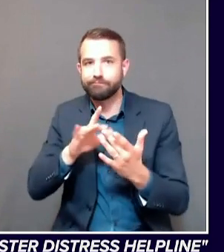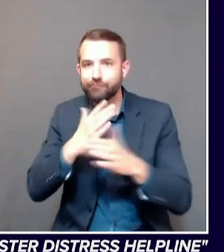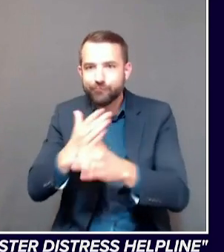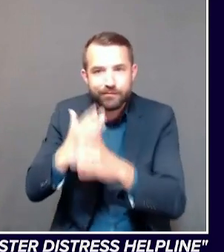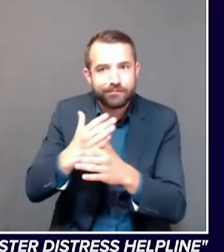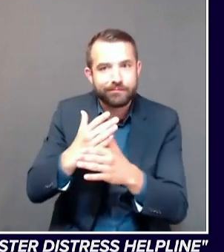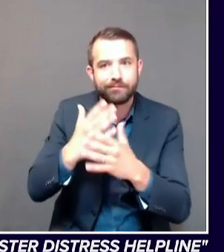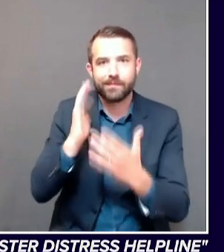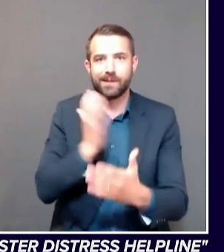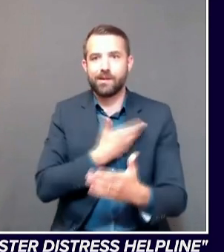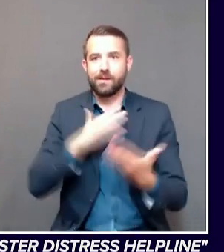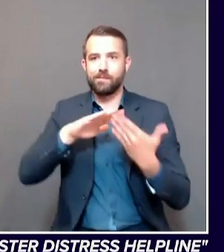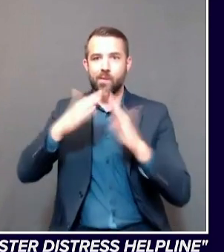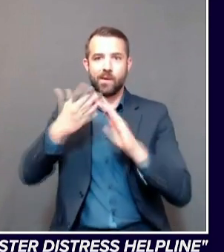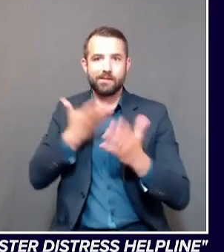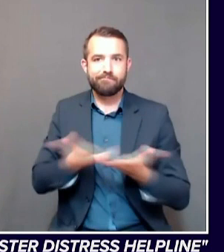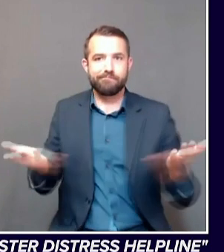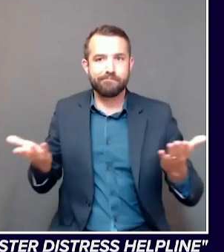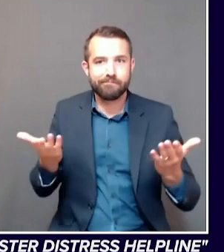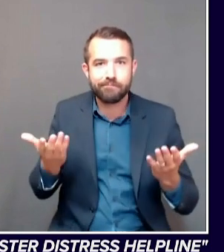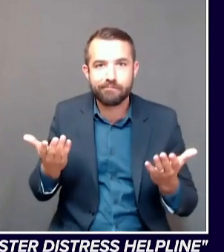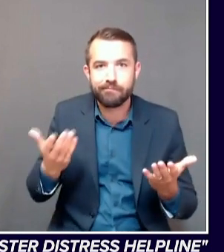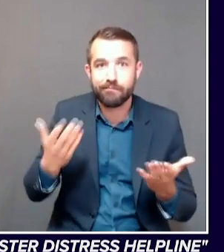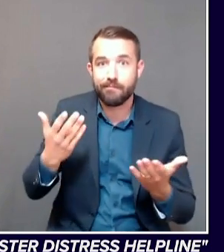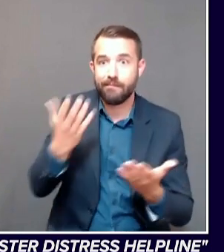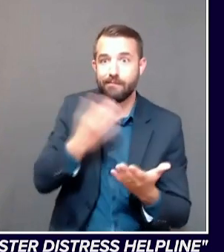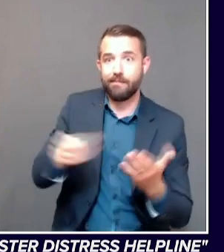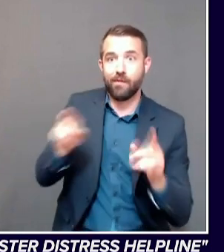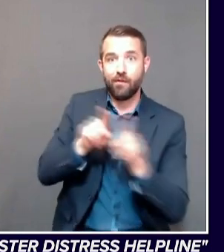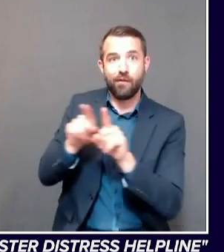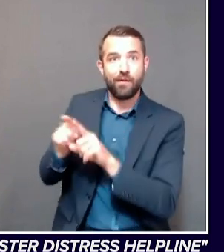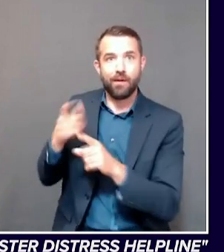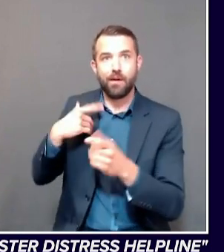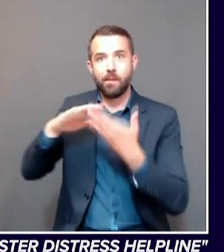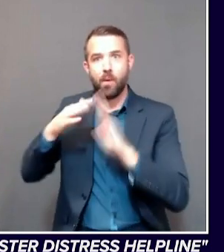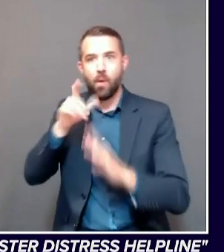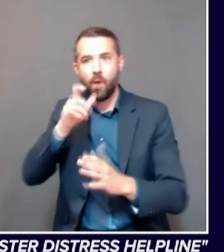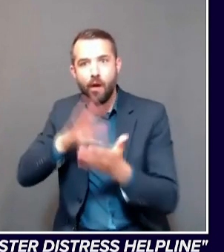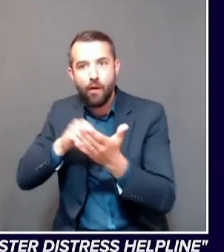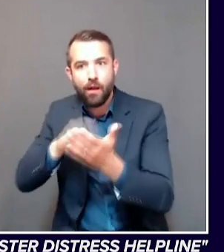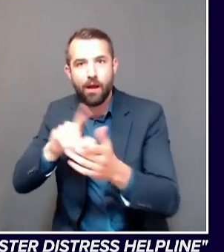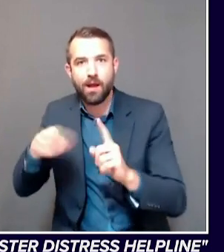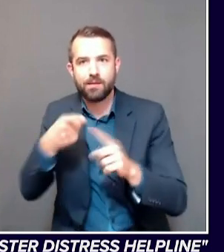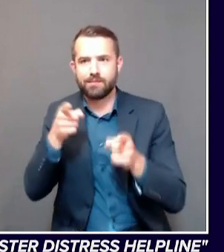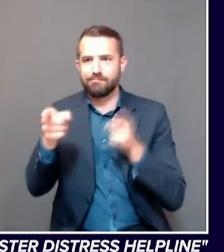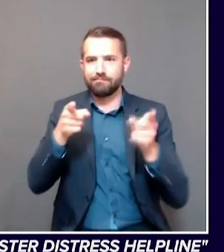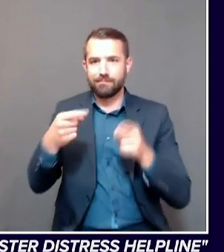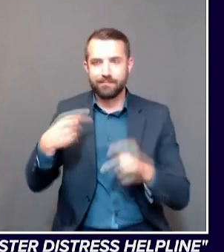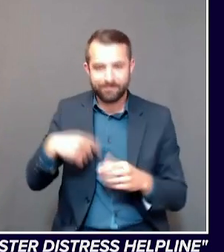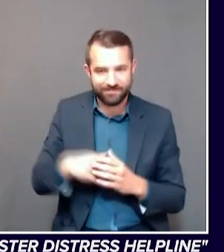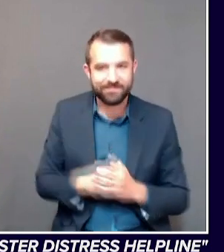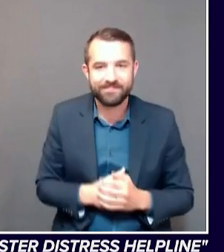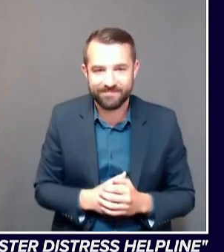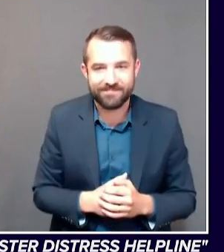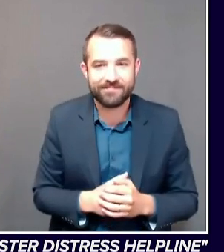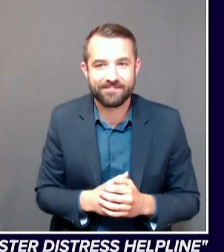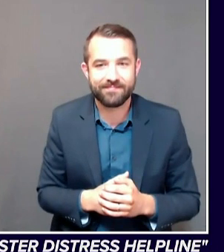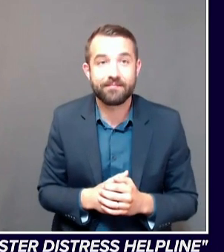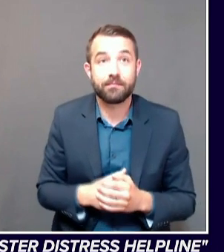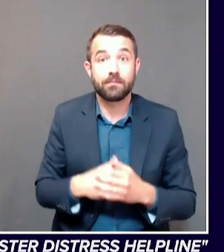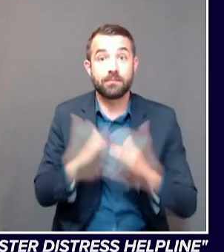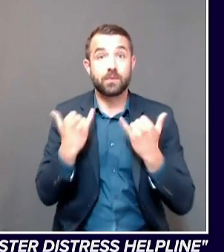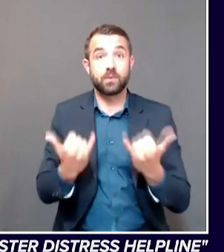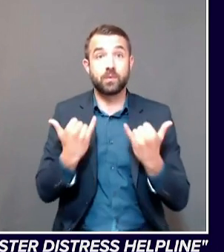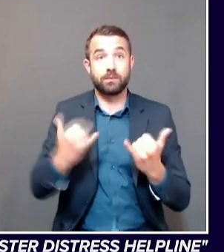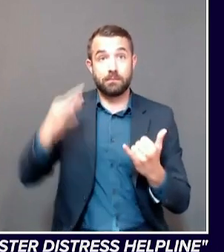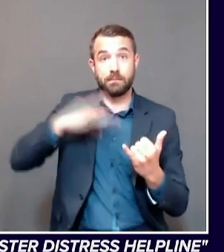as learn from these folks. So I am pleased to announce that the Maine Department of Health and Human Services will use